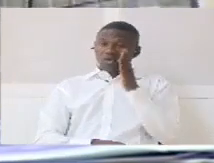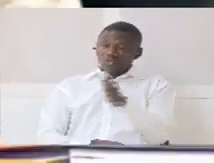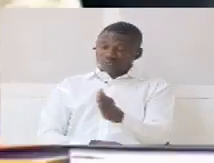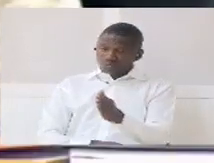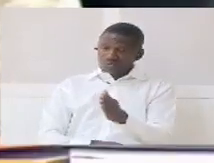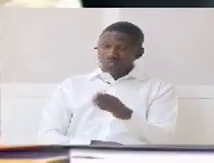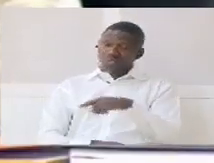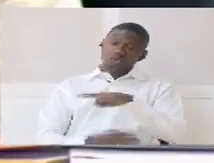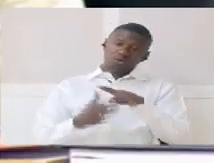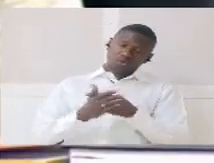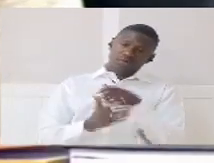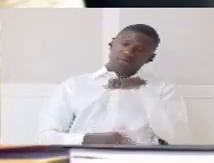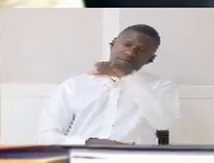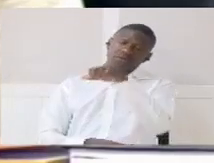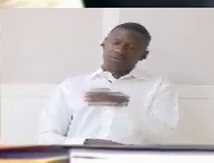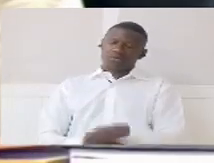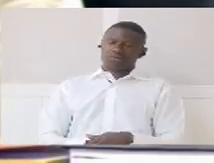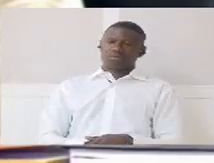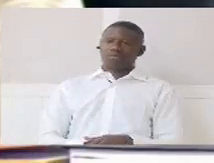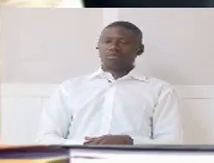false? Tonya for Tonyand.